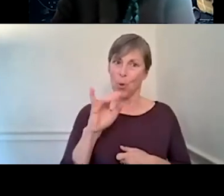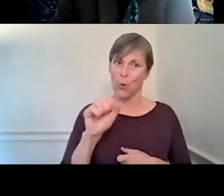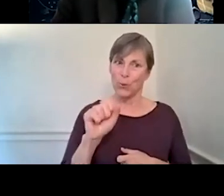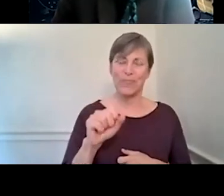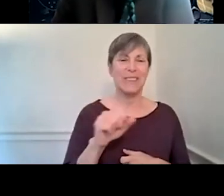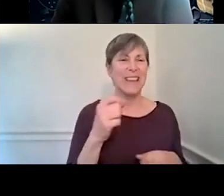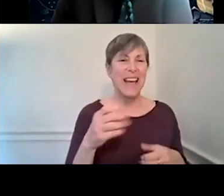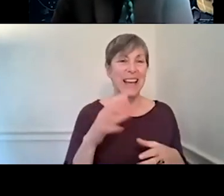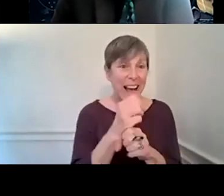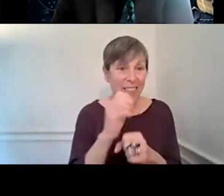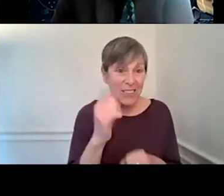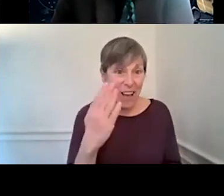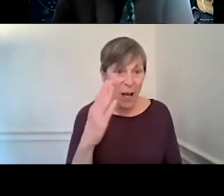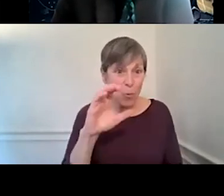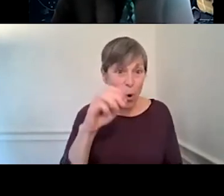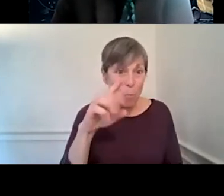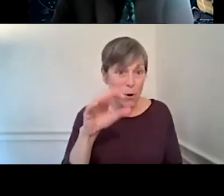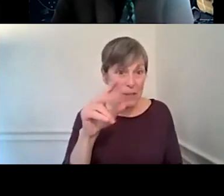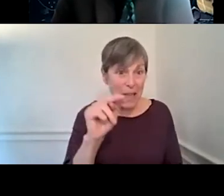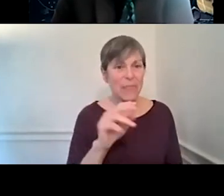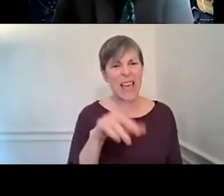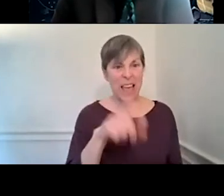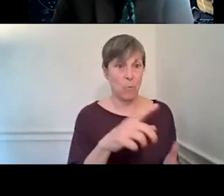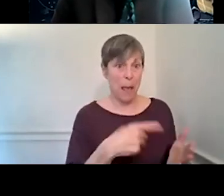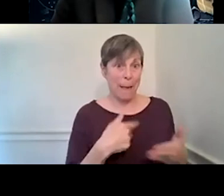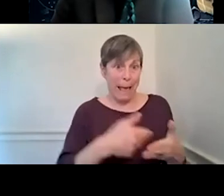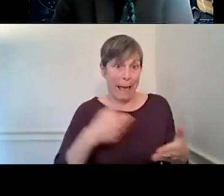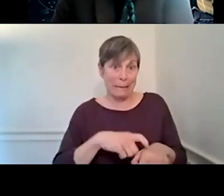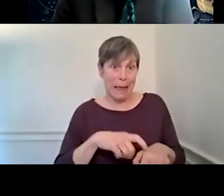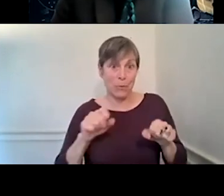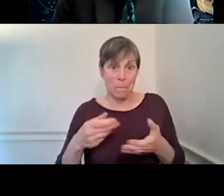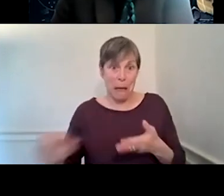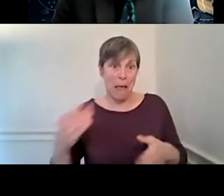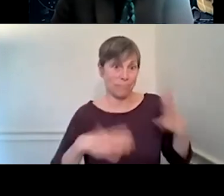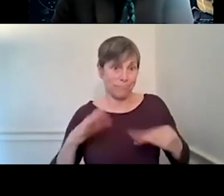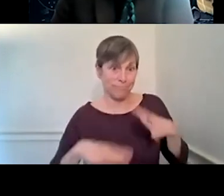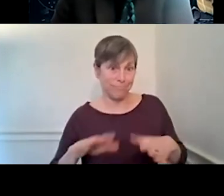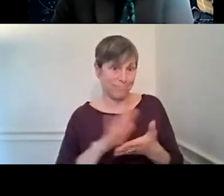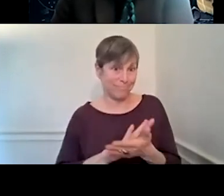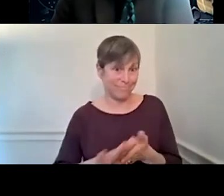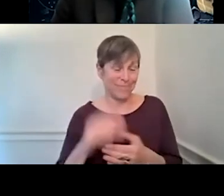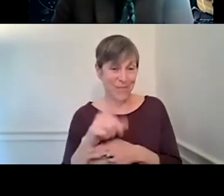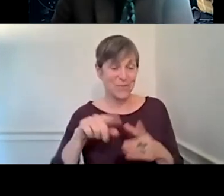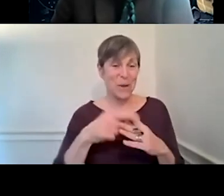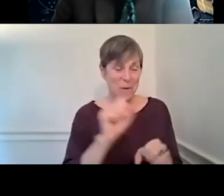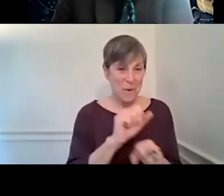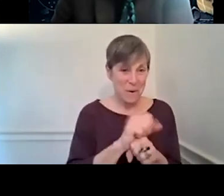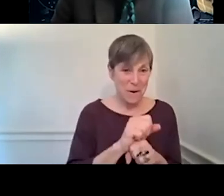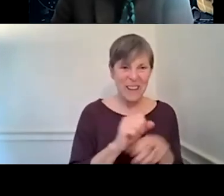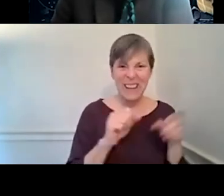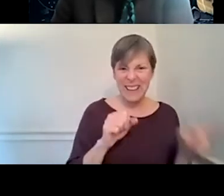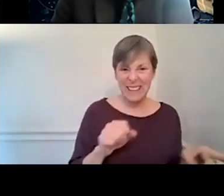then. But I think, I guess she was right. And I guess I was right. I didn't fully pursue it in a sense